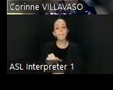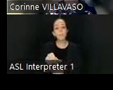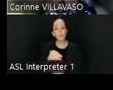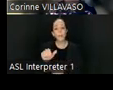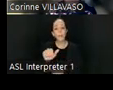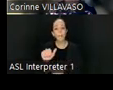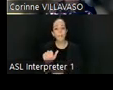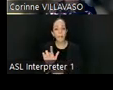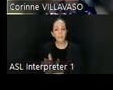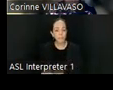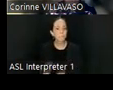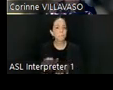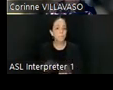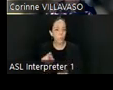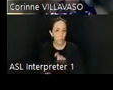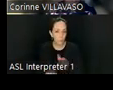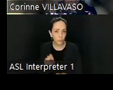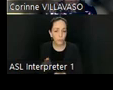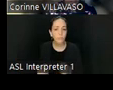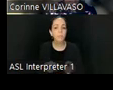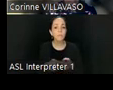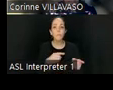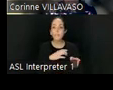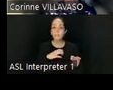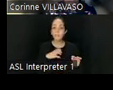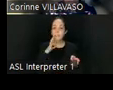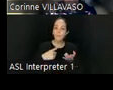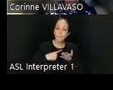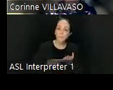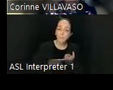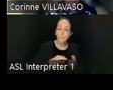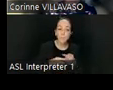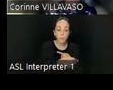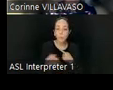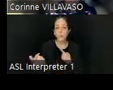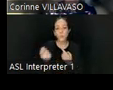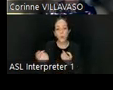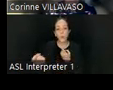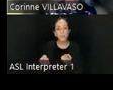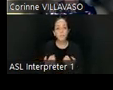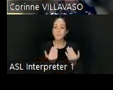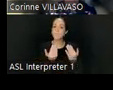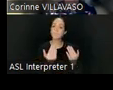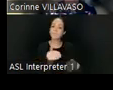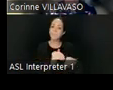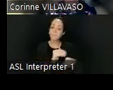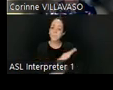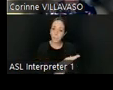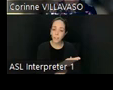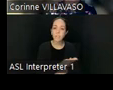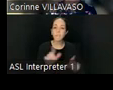are presenting and/or discussing things, if attendees have questions, please feel free to submit them through the